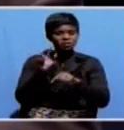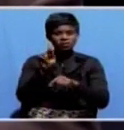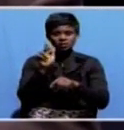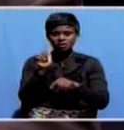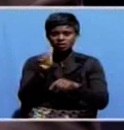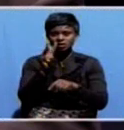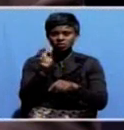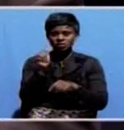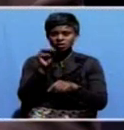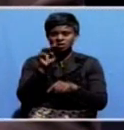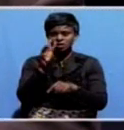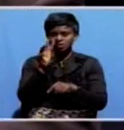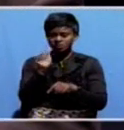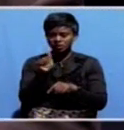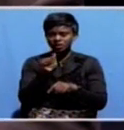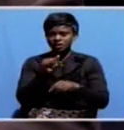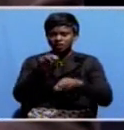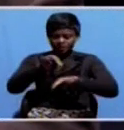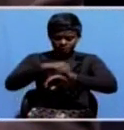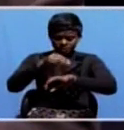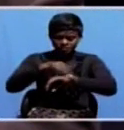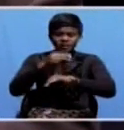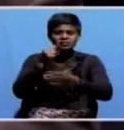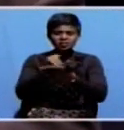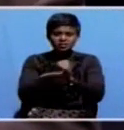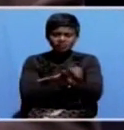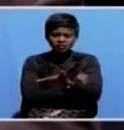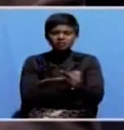example, mathematics was a feared subject.